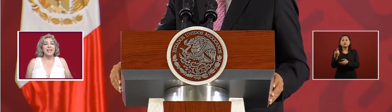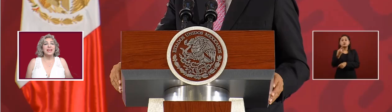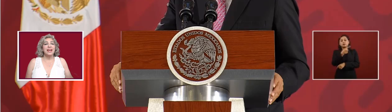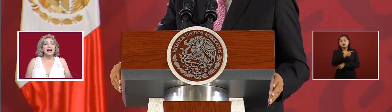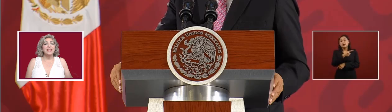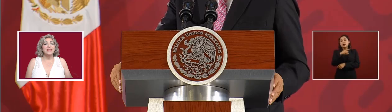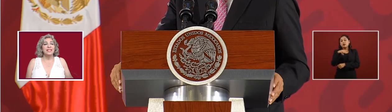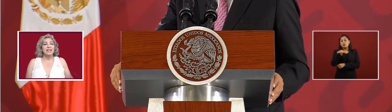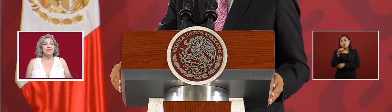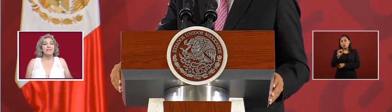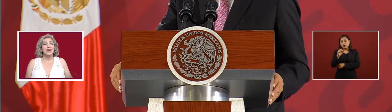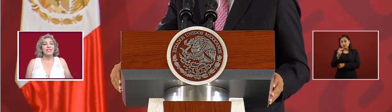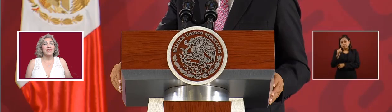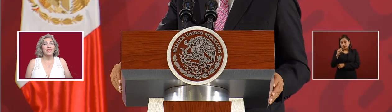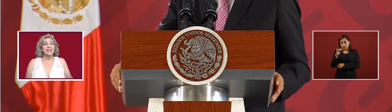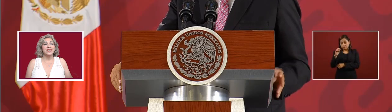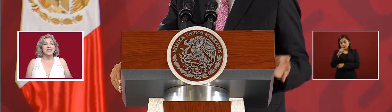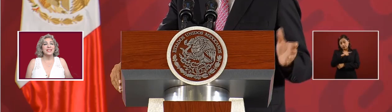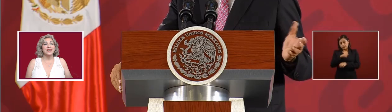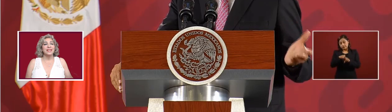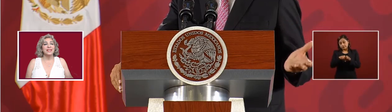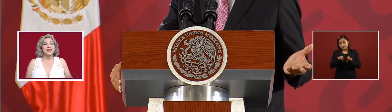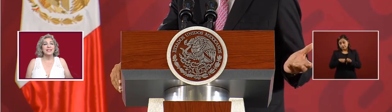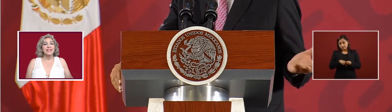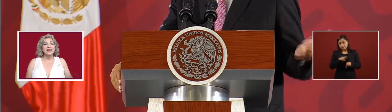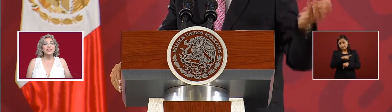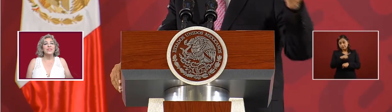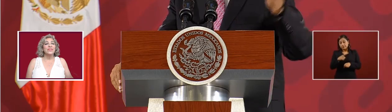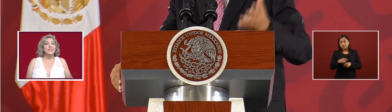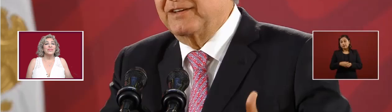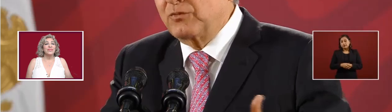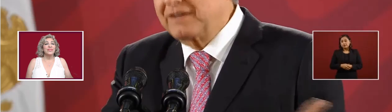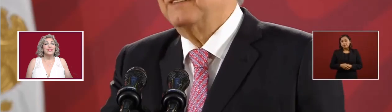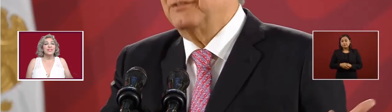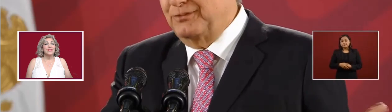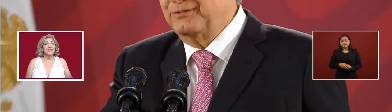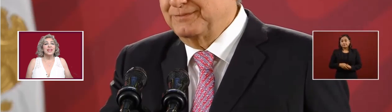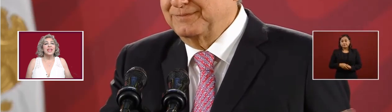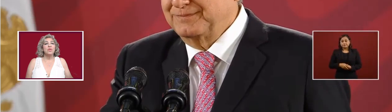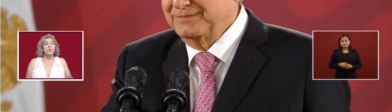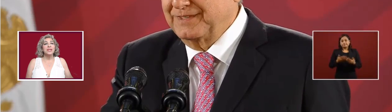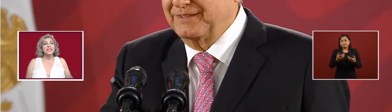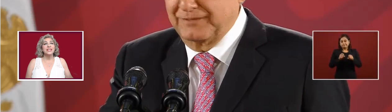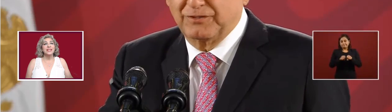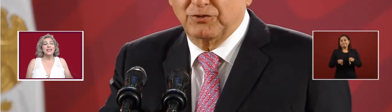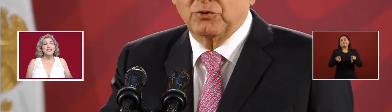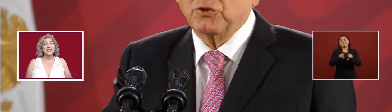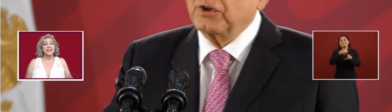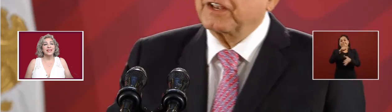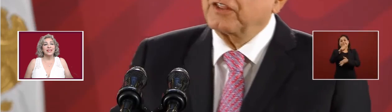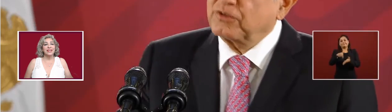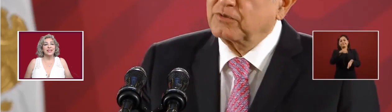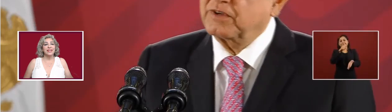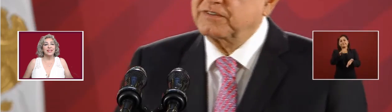And, uh, they're in favor of Washington. In Washington. In Washington.